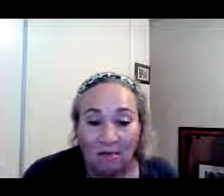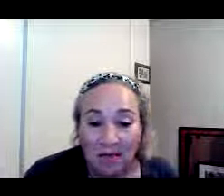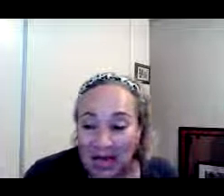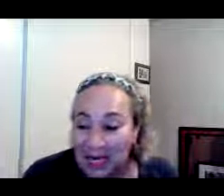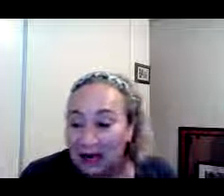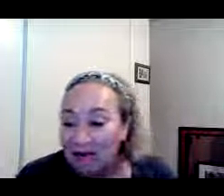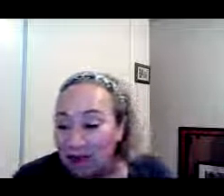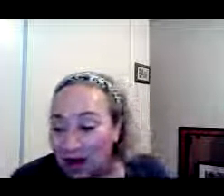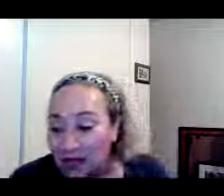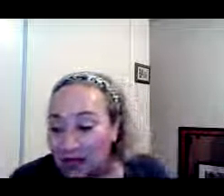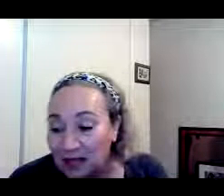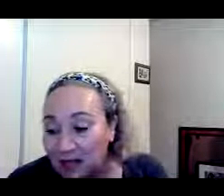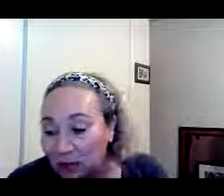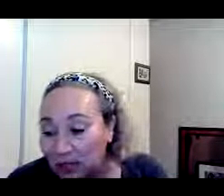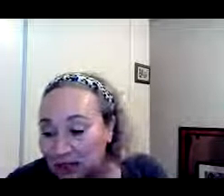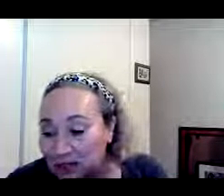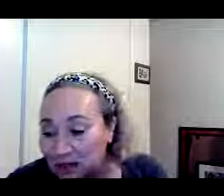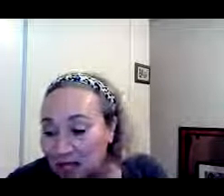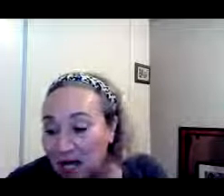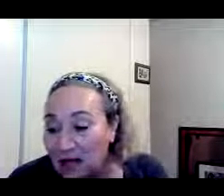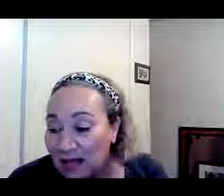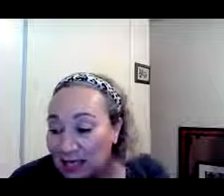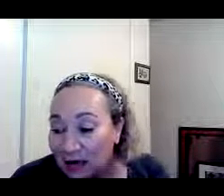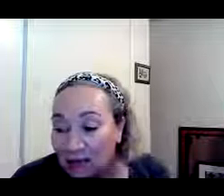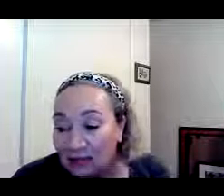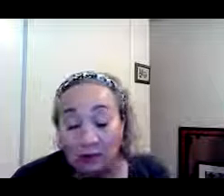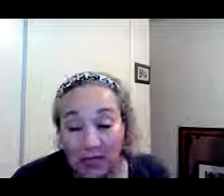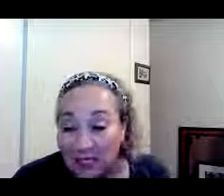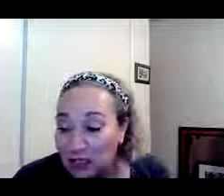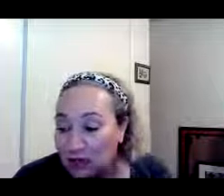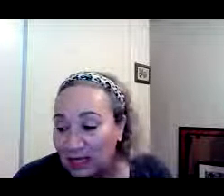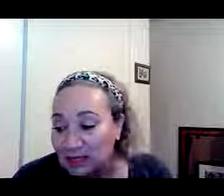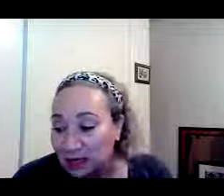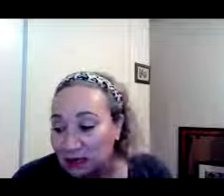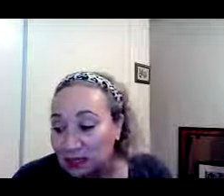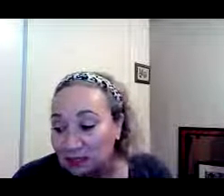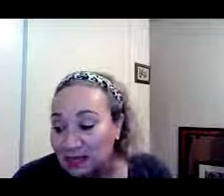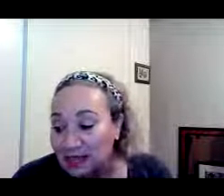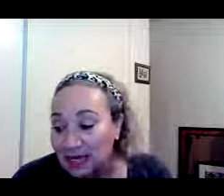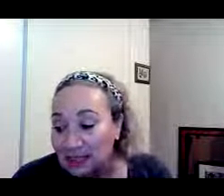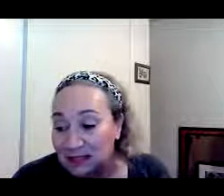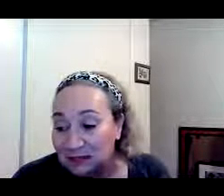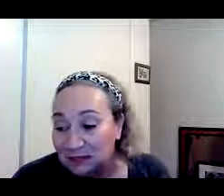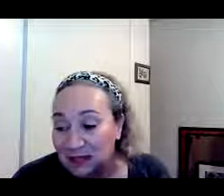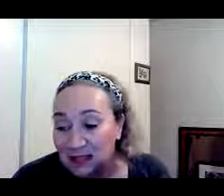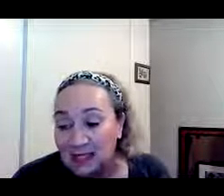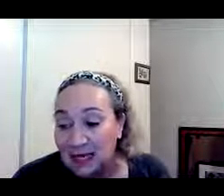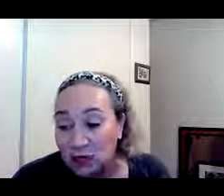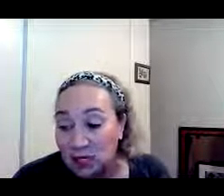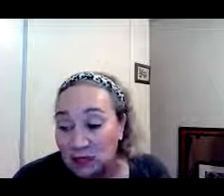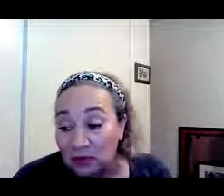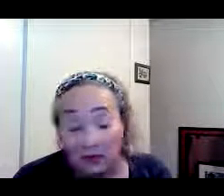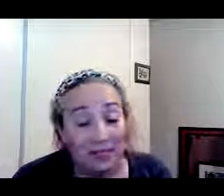are many fond memories. Thank you, Evelyn, for being you. And as Dr. Seuss best says, today